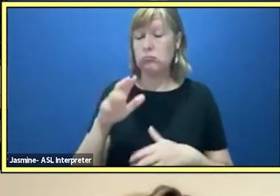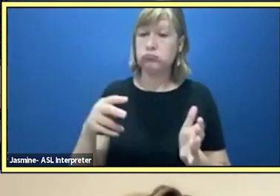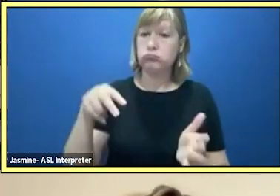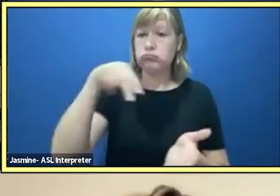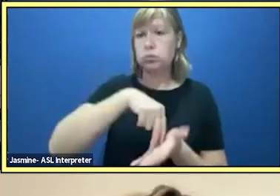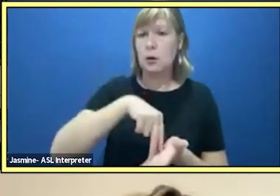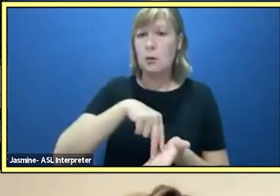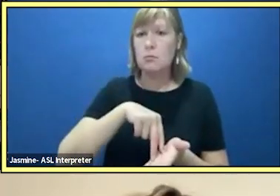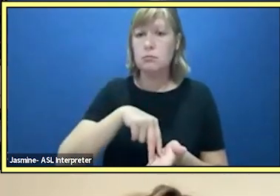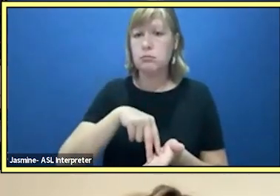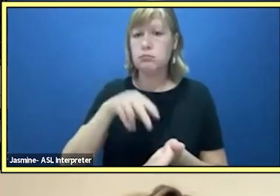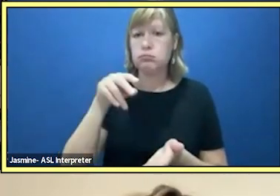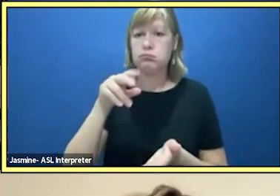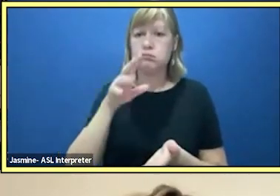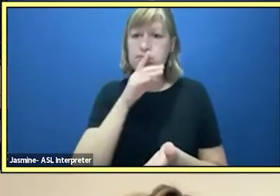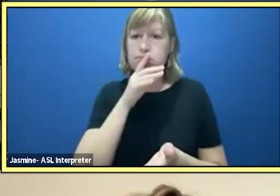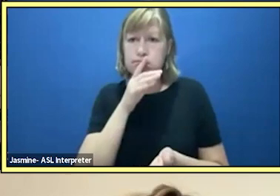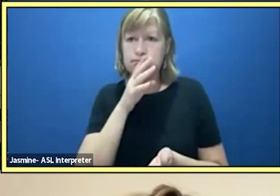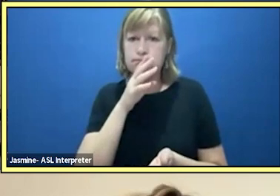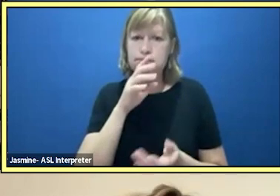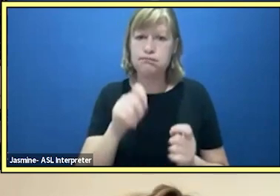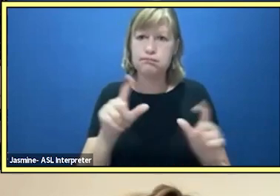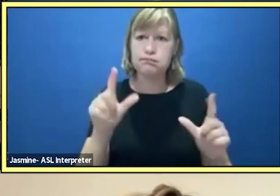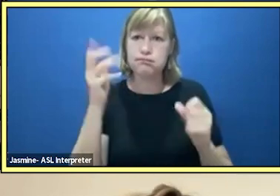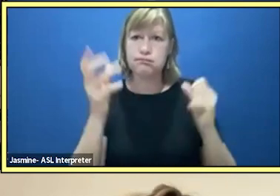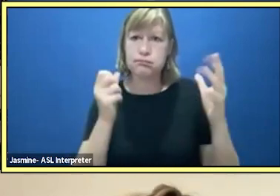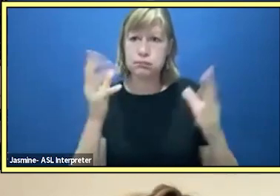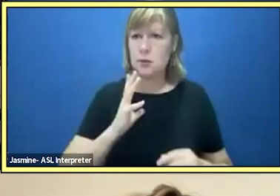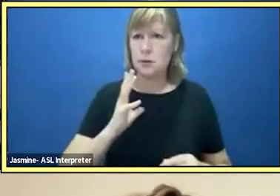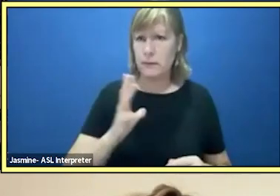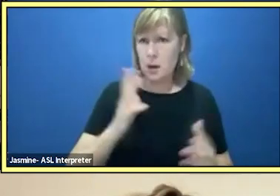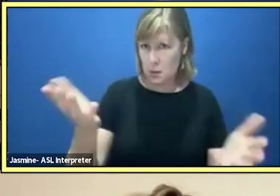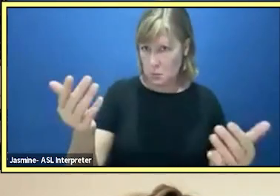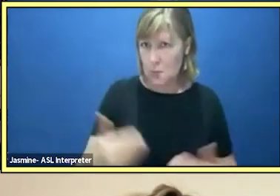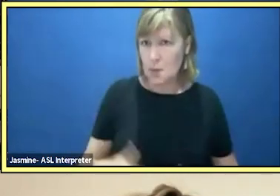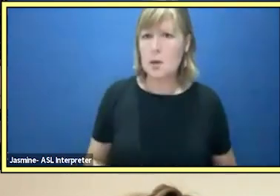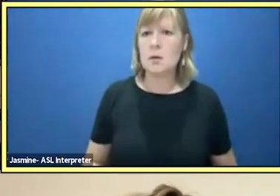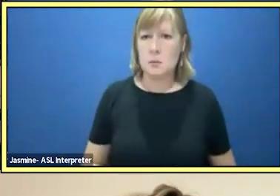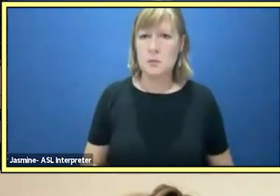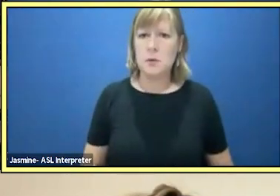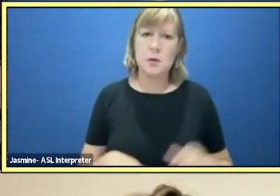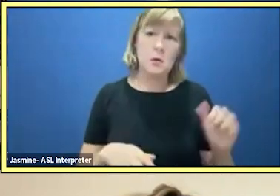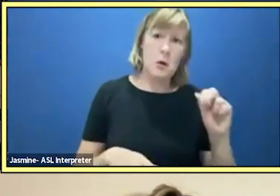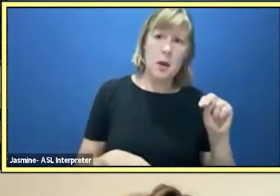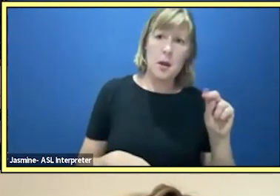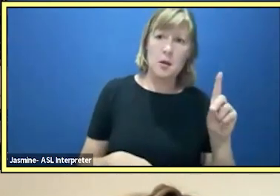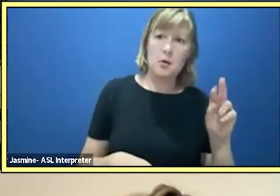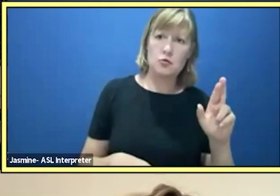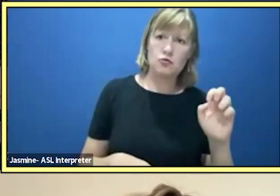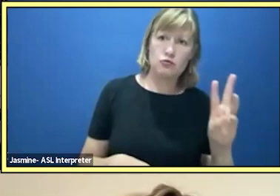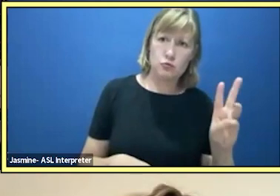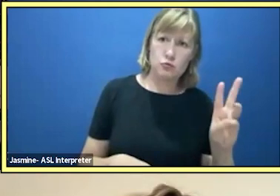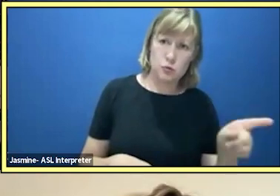read it for you, that is fine also. But just to be fair and give everybody a chance to get at the